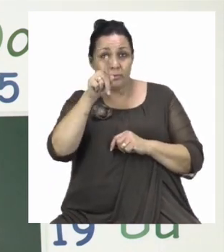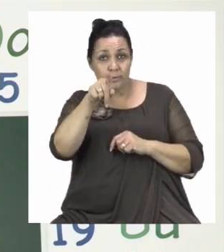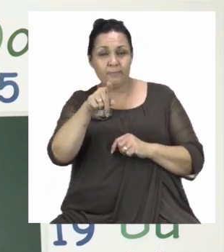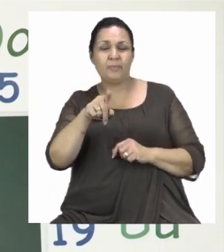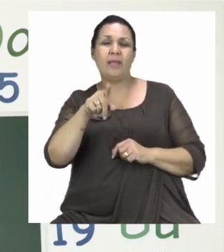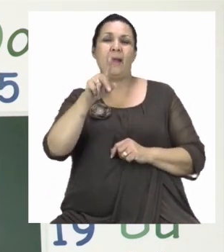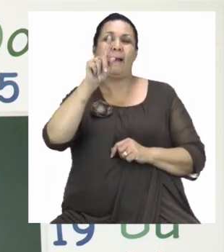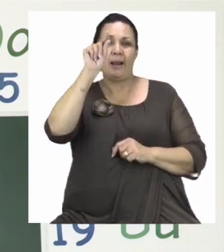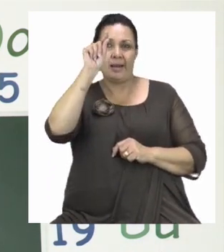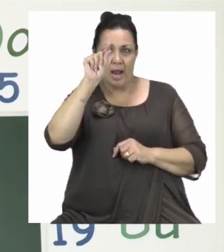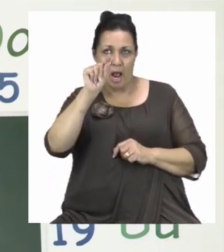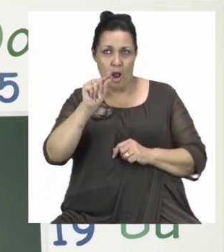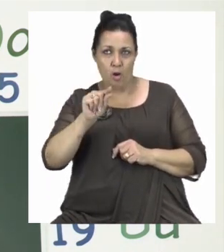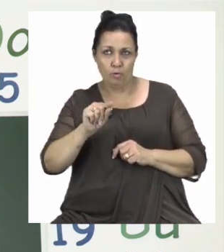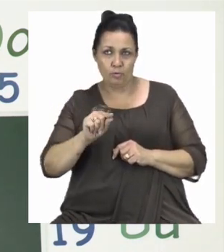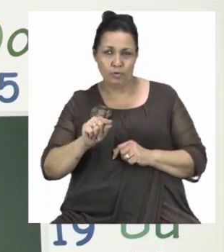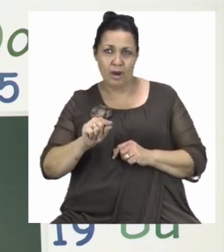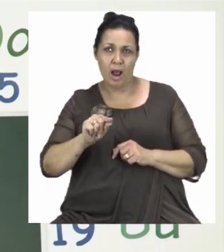up,